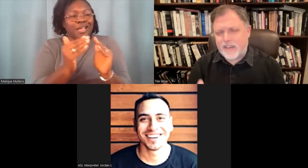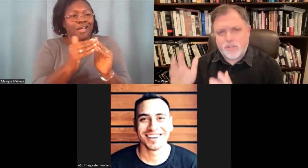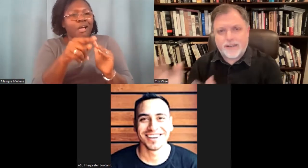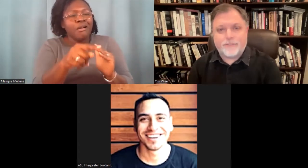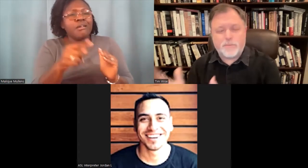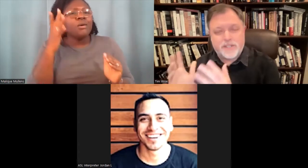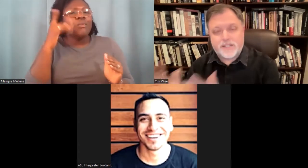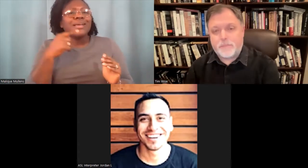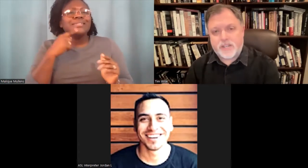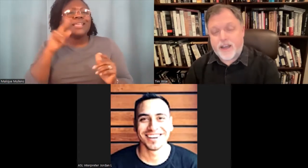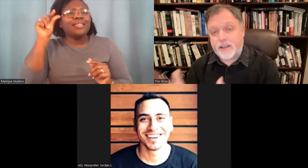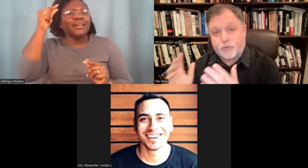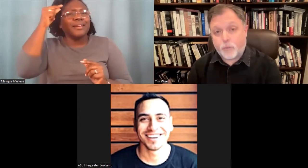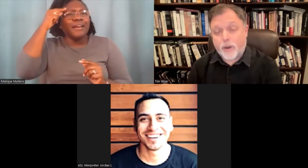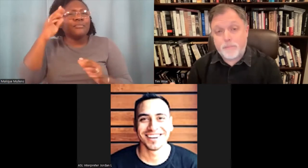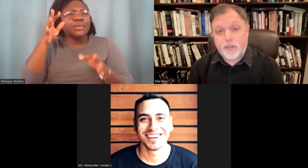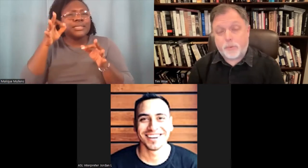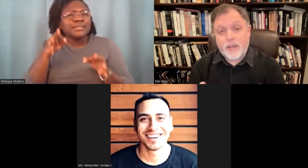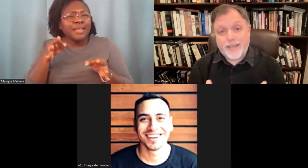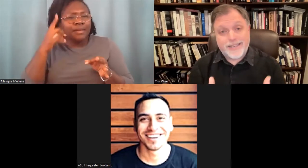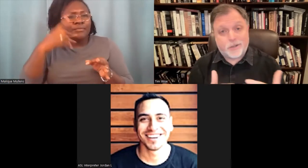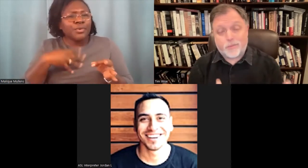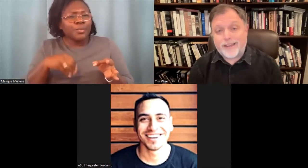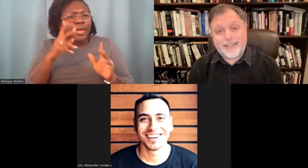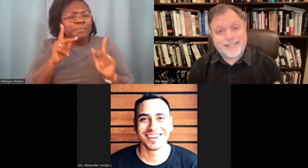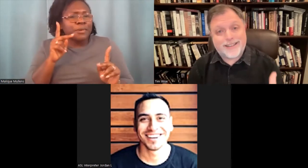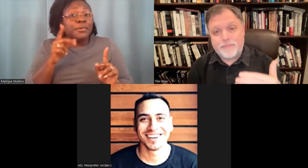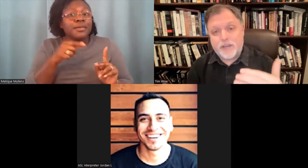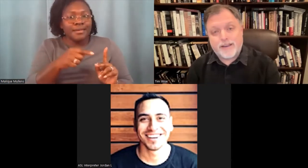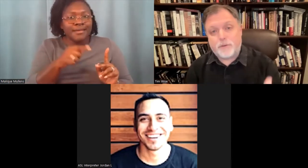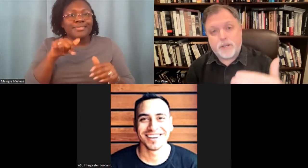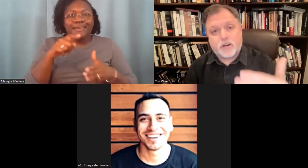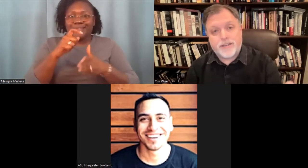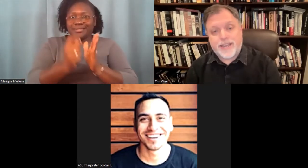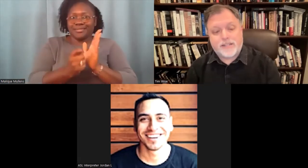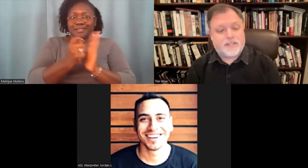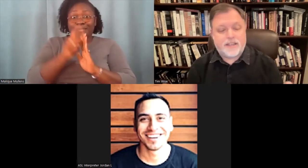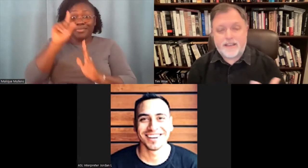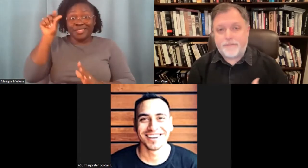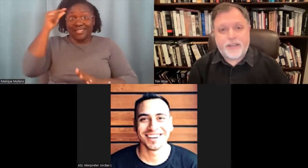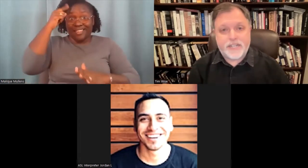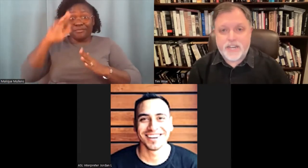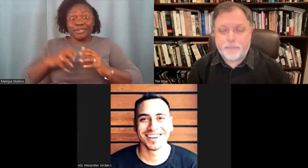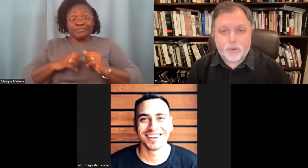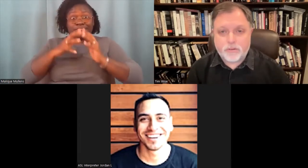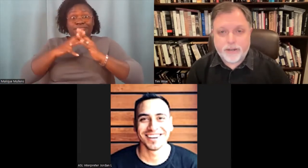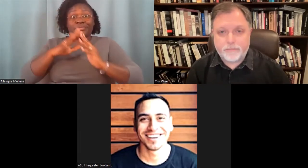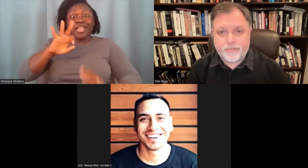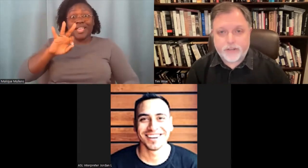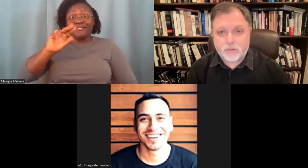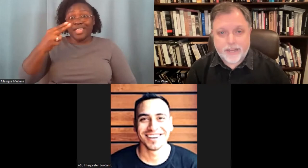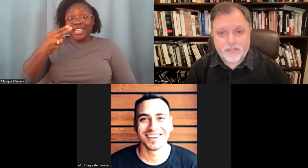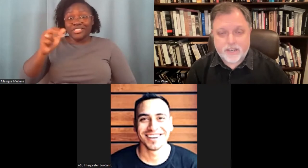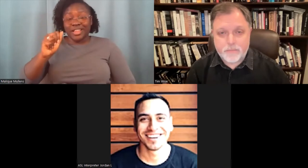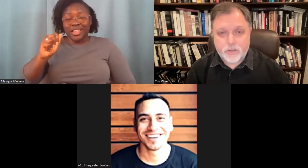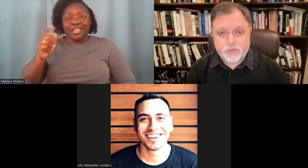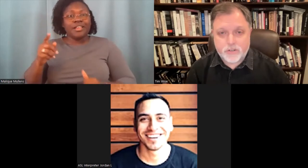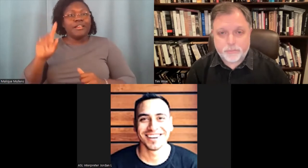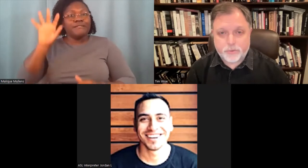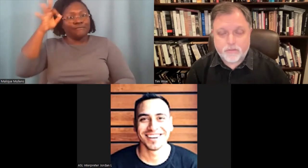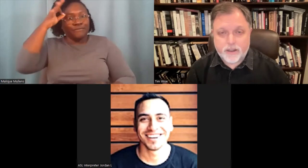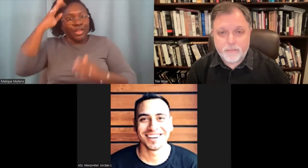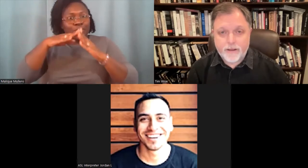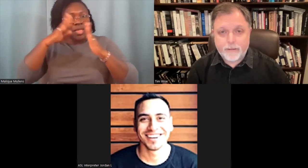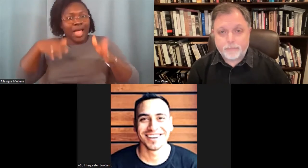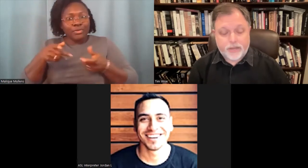I say it was government subsidized for white people is that around that time, the government creates the FHA program, Federal Housing